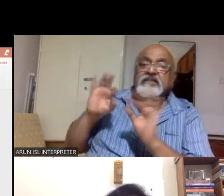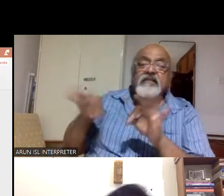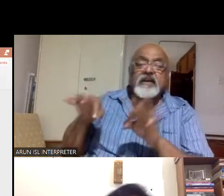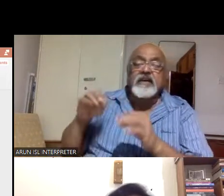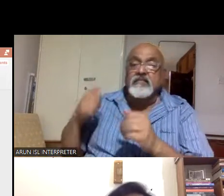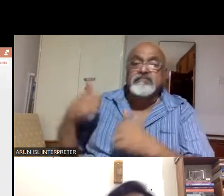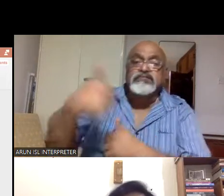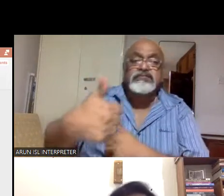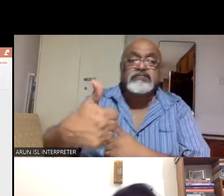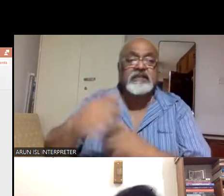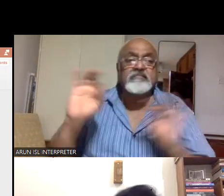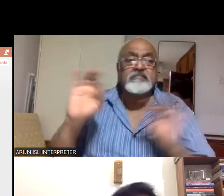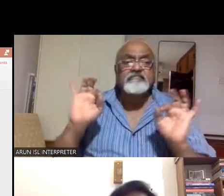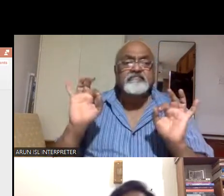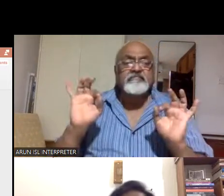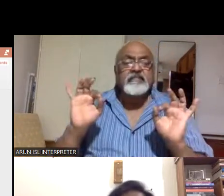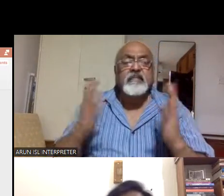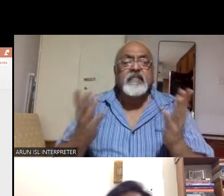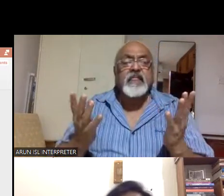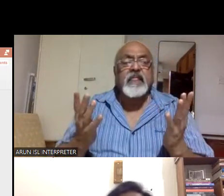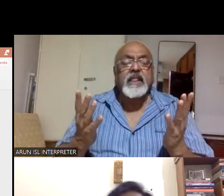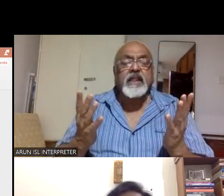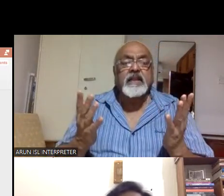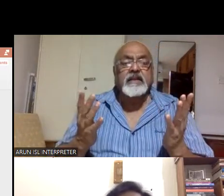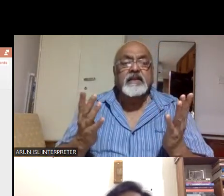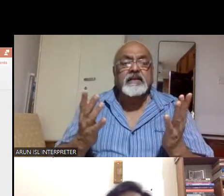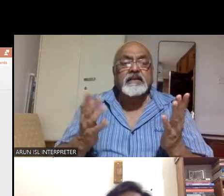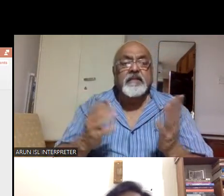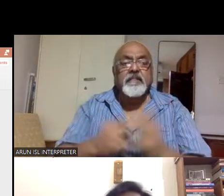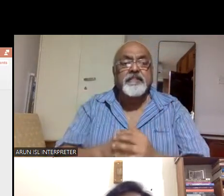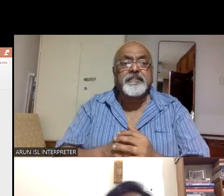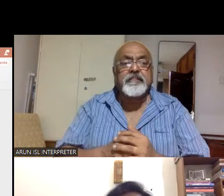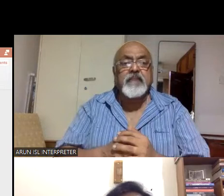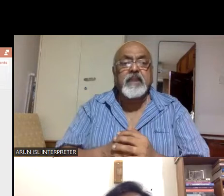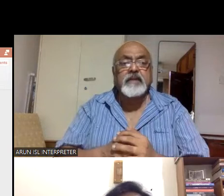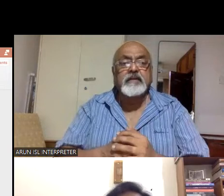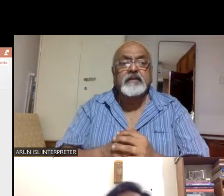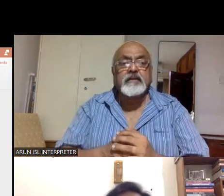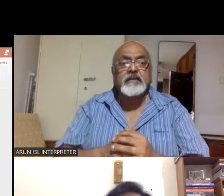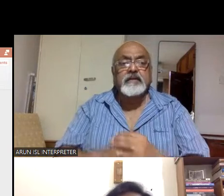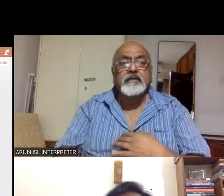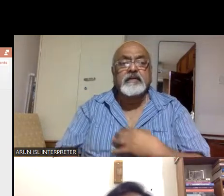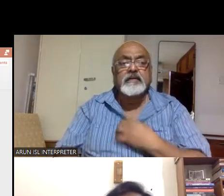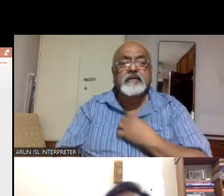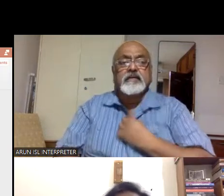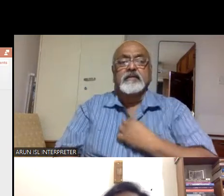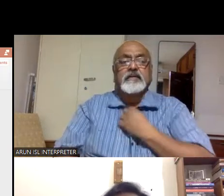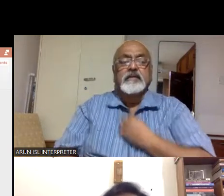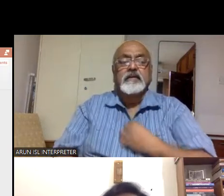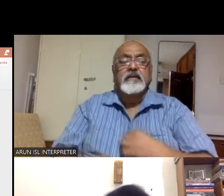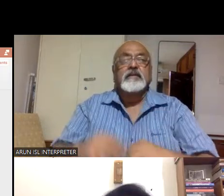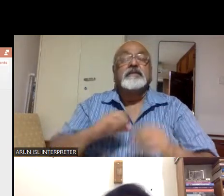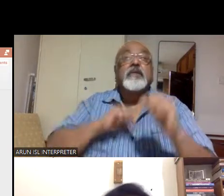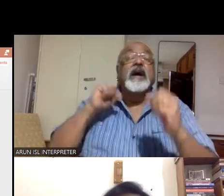to the forefront. They were never being, when the advocacy was happening somewhere, they